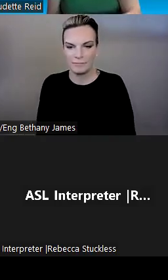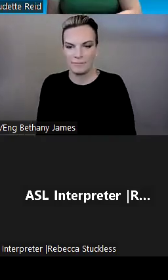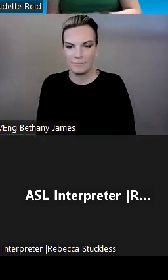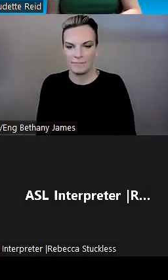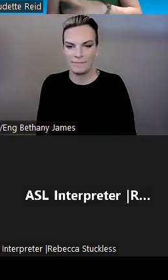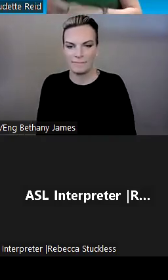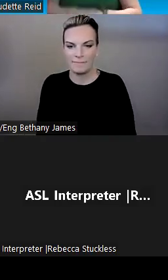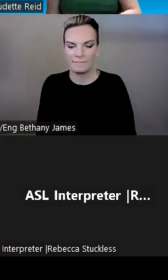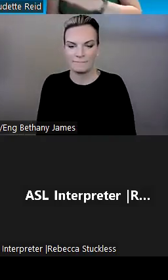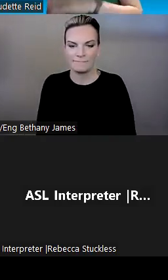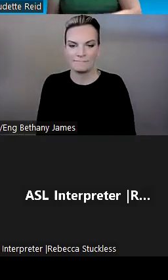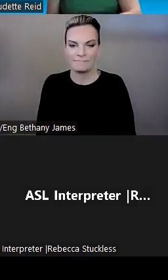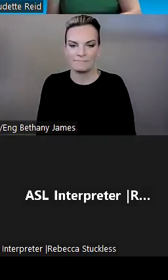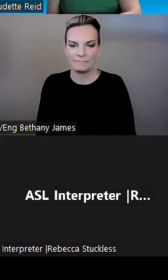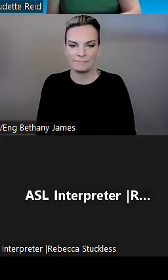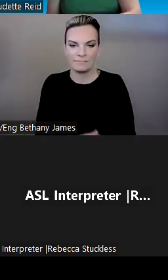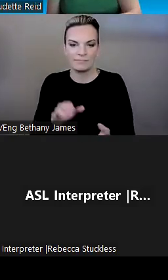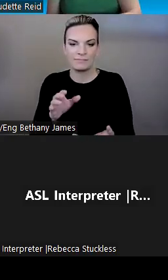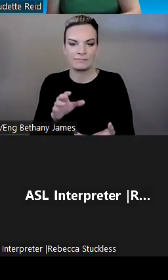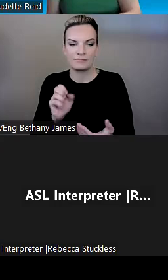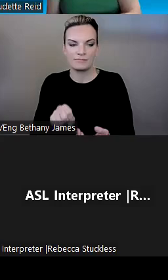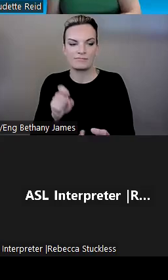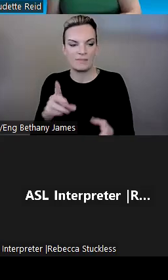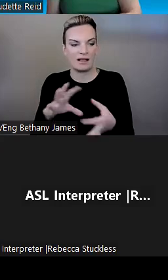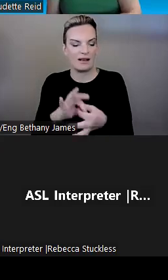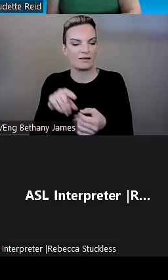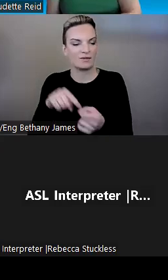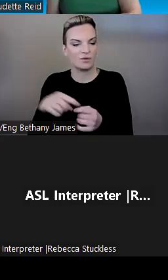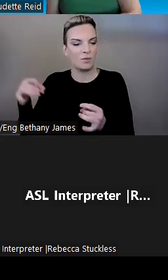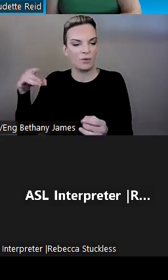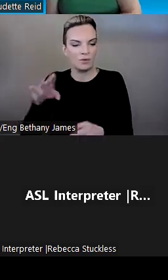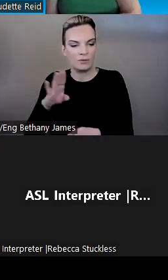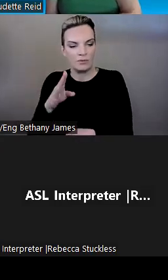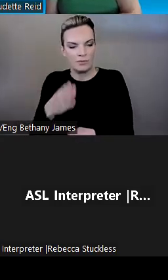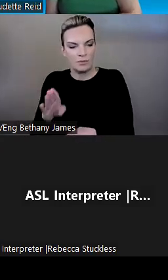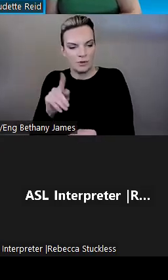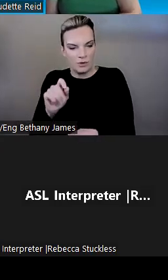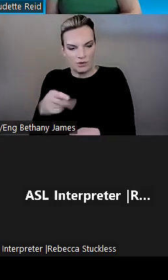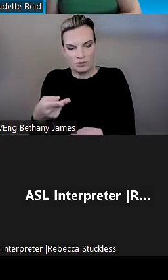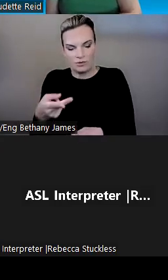Bluetooth and a connection to a Bluetooth device to control